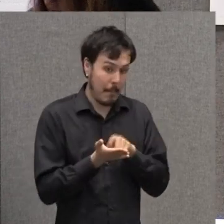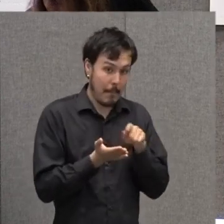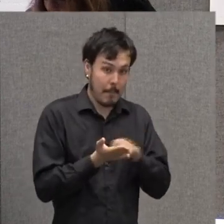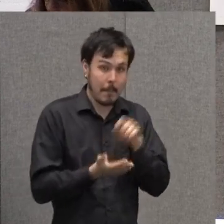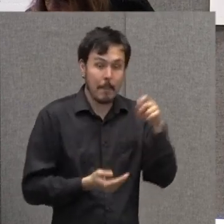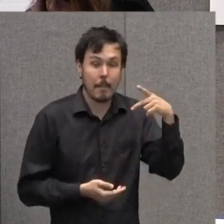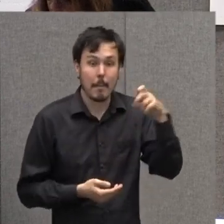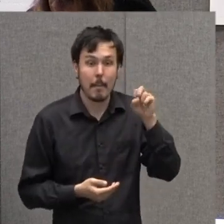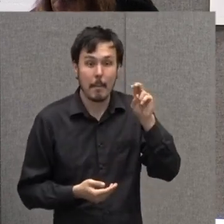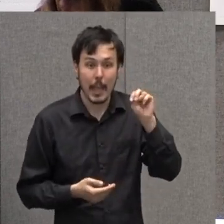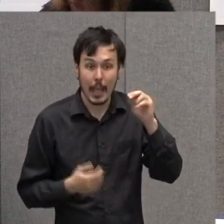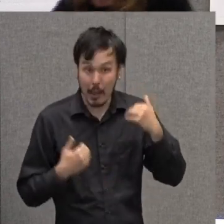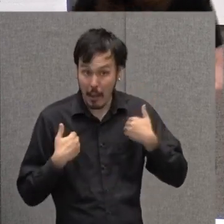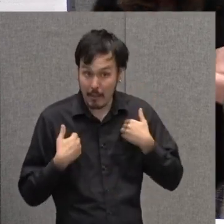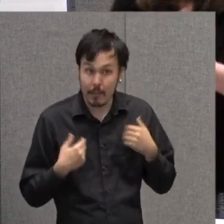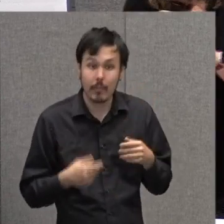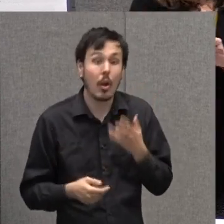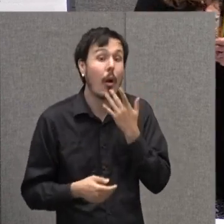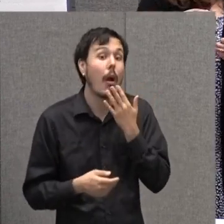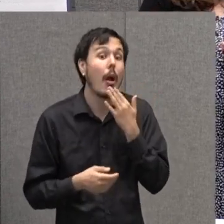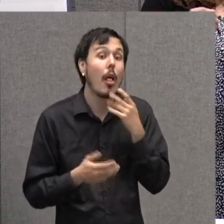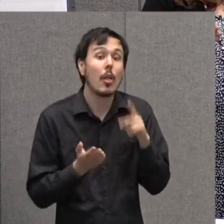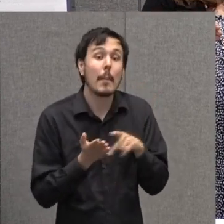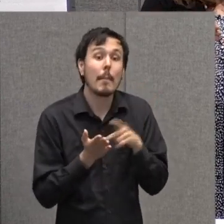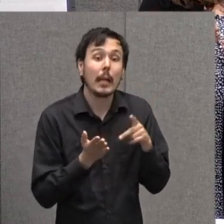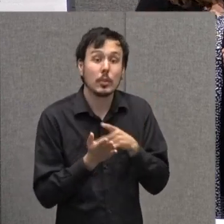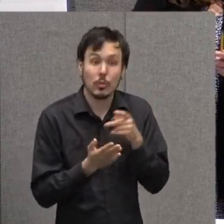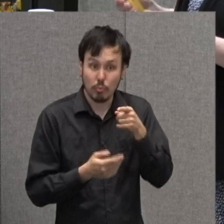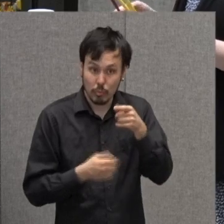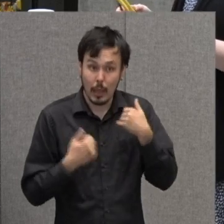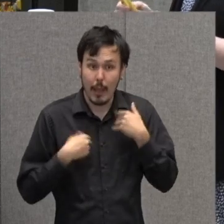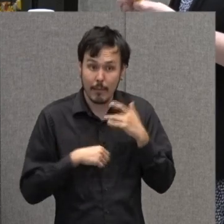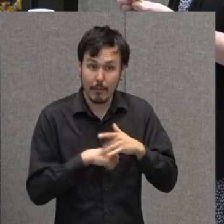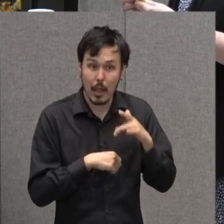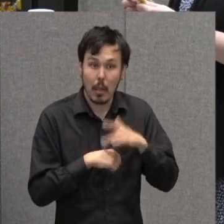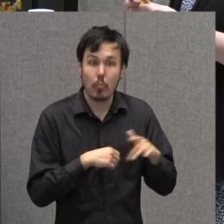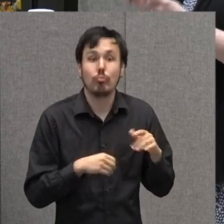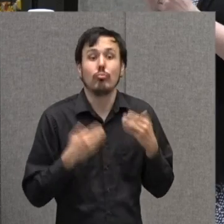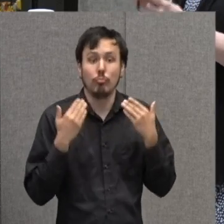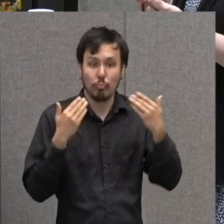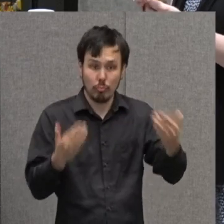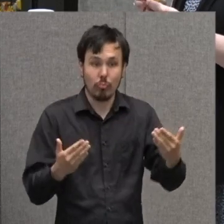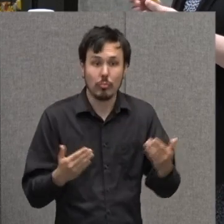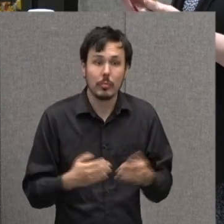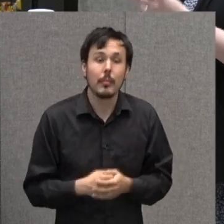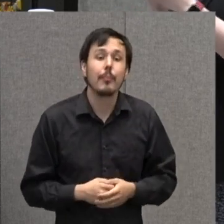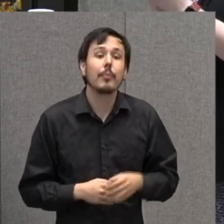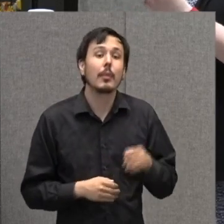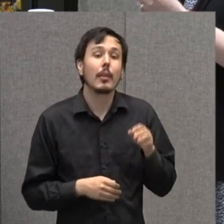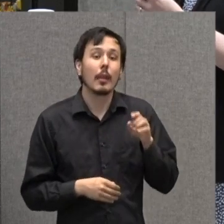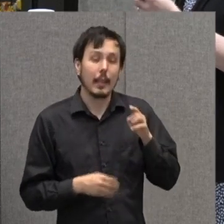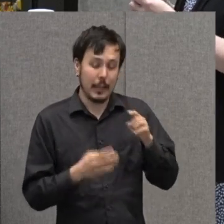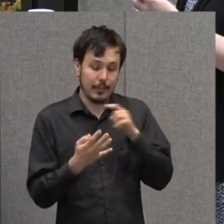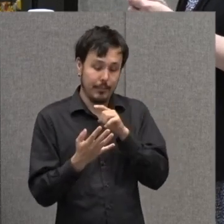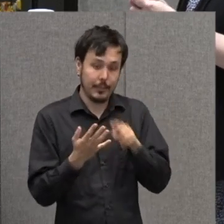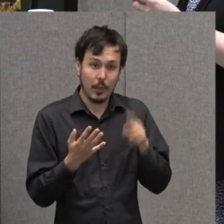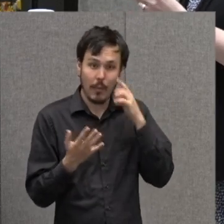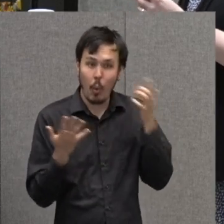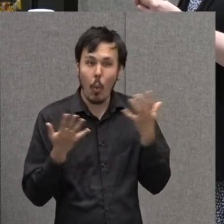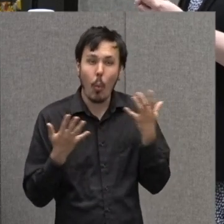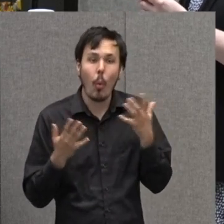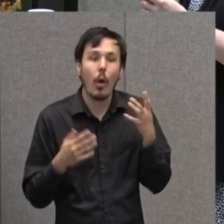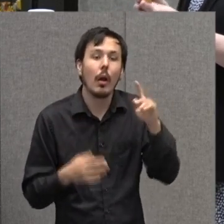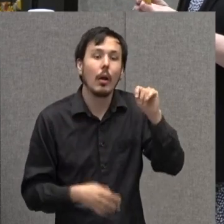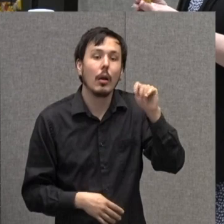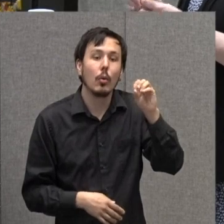this. There's some colored pencils right here if that's what you have handy. So what you're going to need these for is this is going to be a tool that